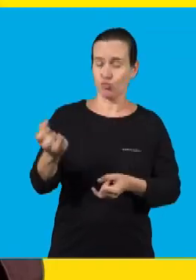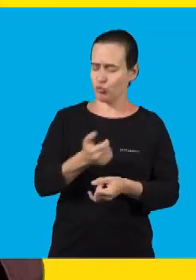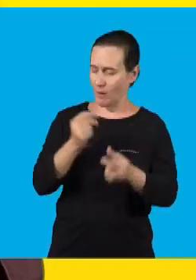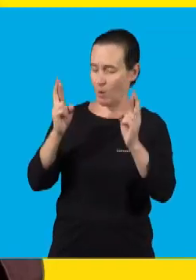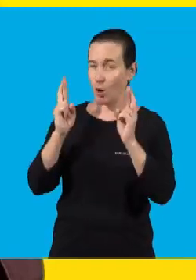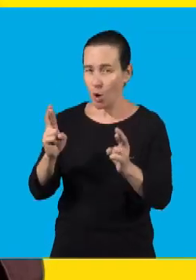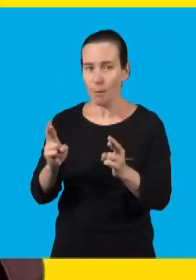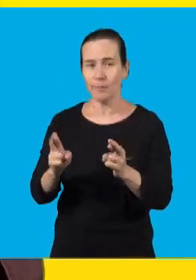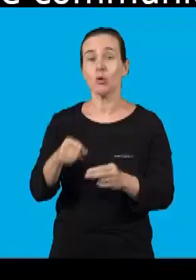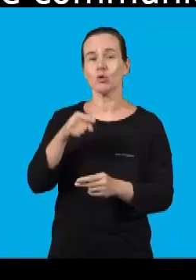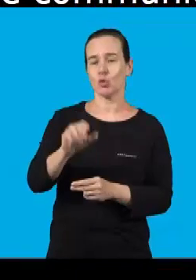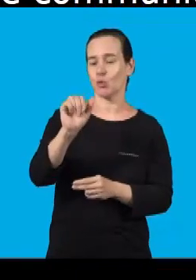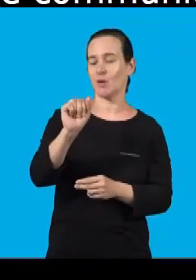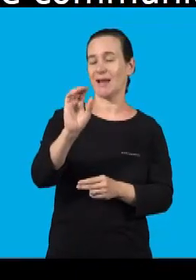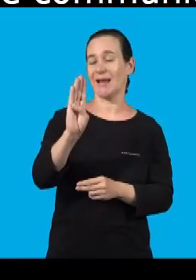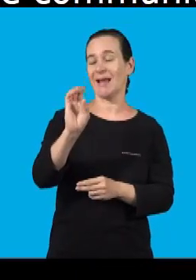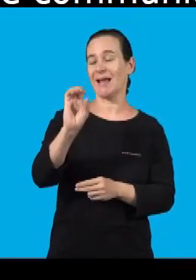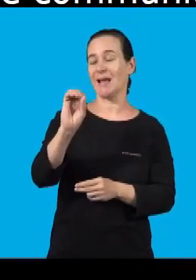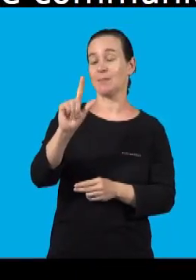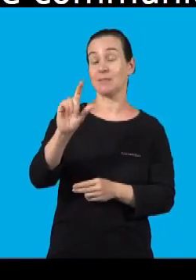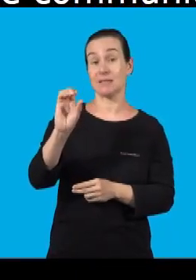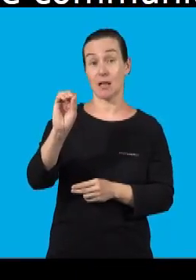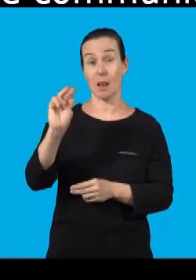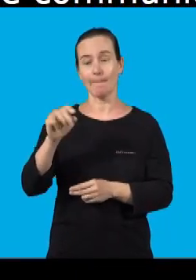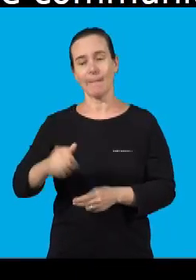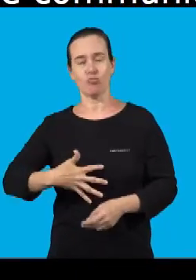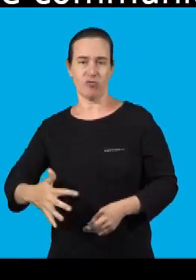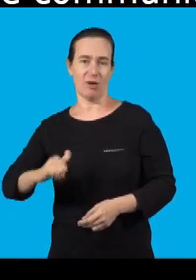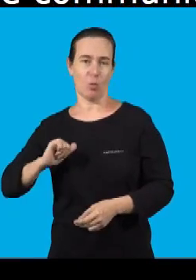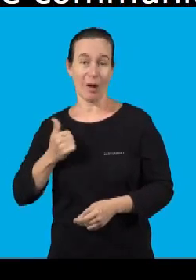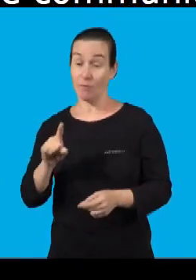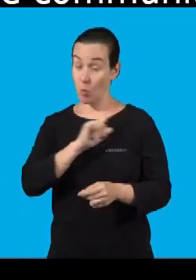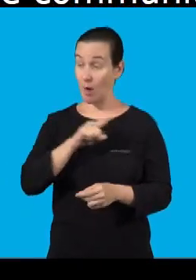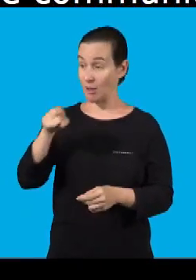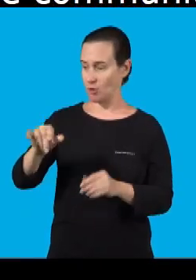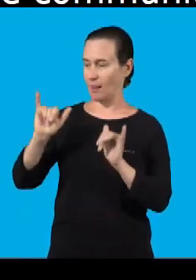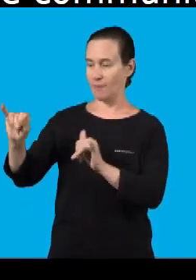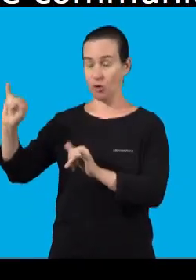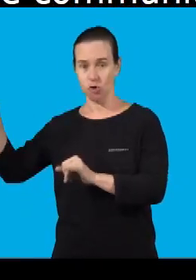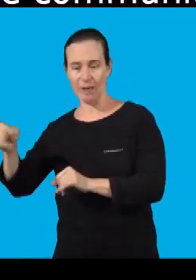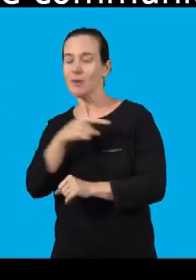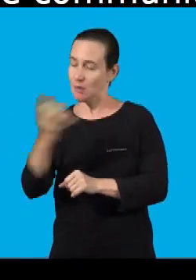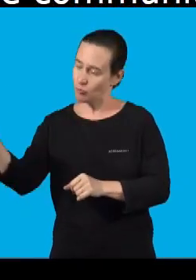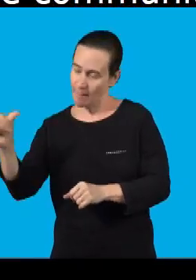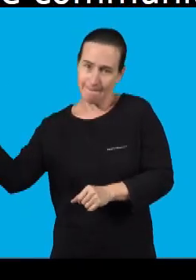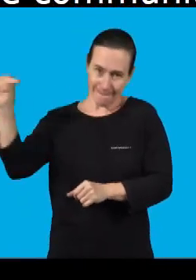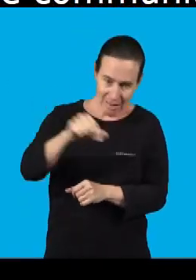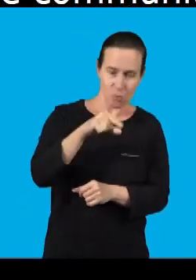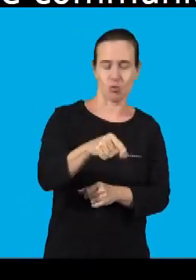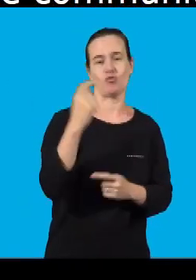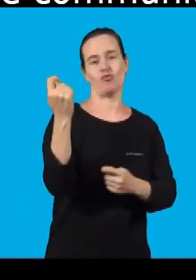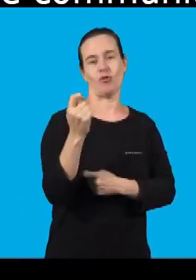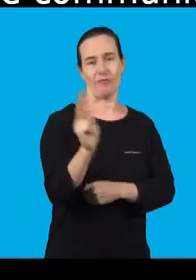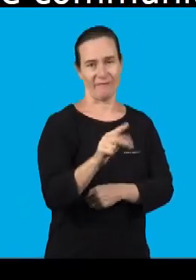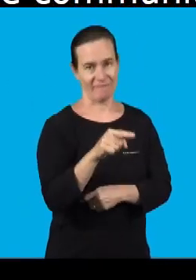brings hope to Absalom's pregnant wife. All right. Why? He brings her back from Joburg to the rural